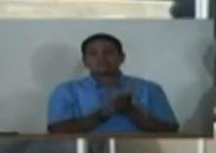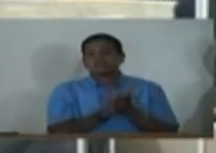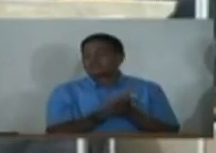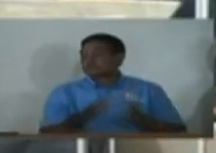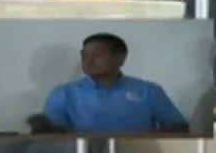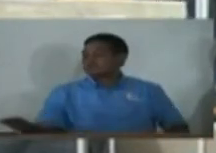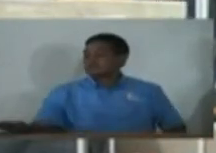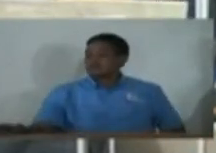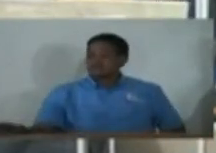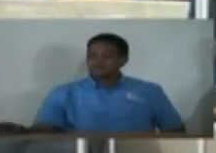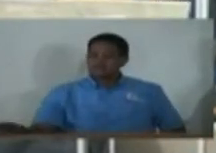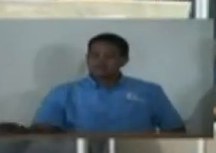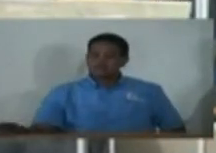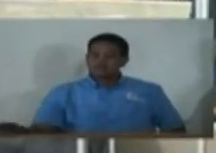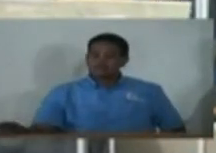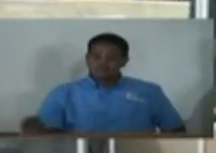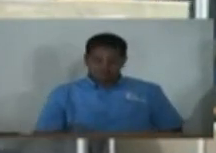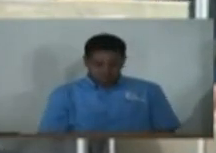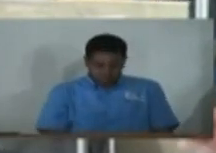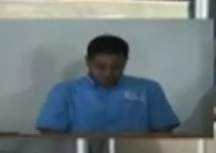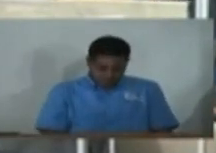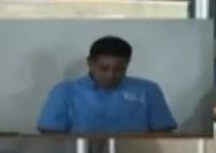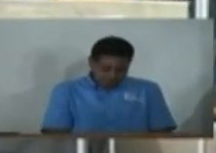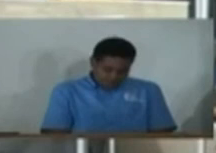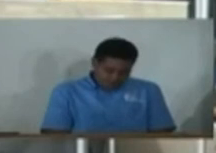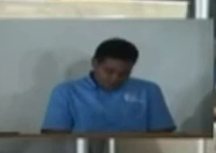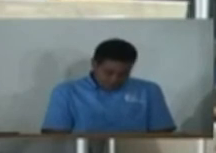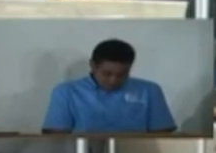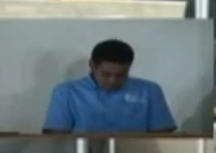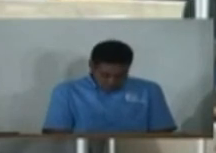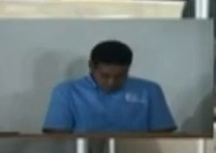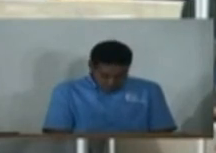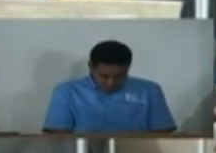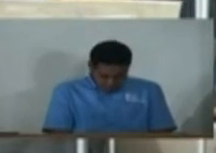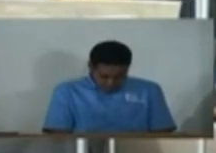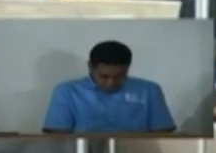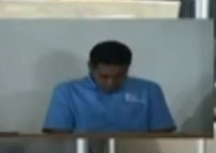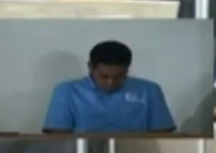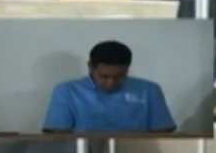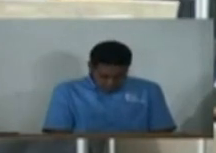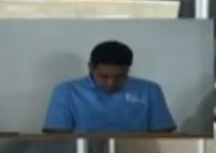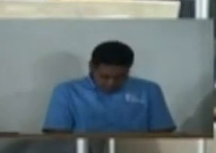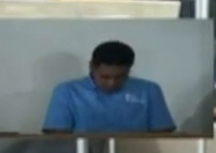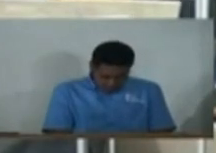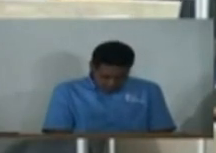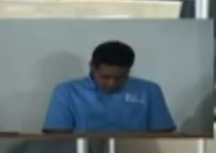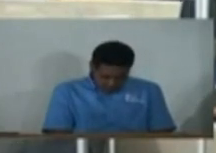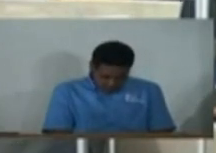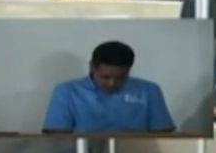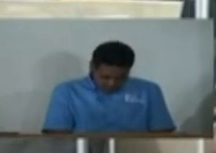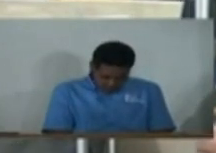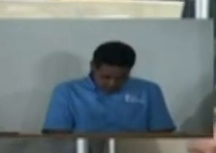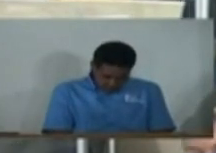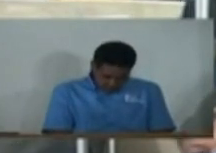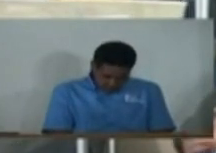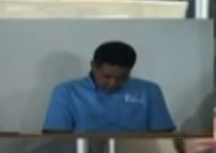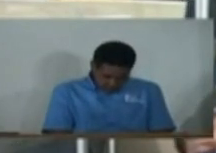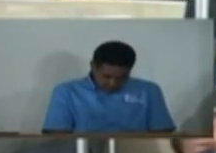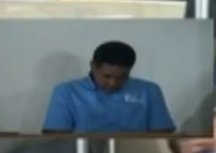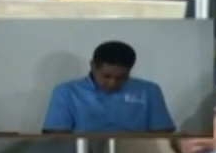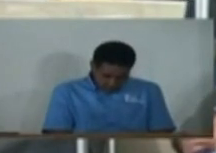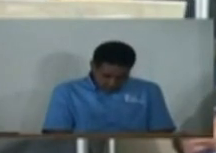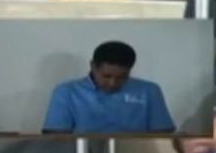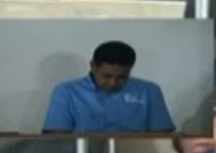that would be, again, not what people would want. The argument has been going around that fully vaccinated persons should not